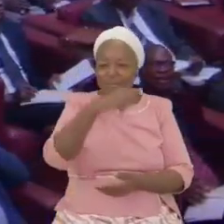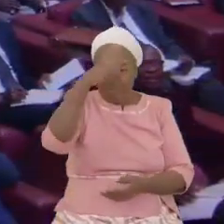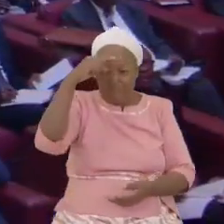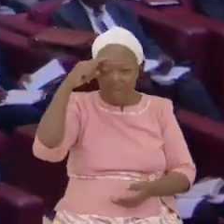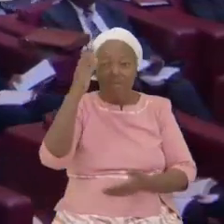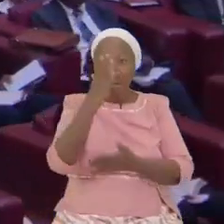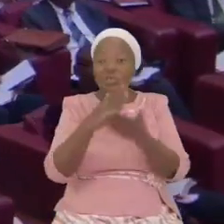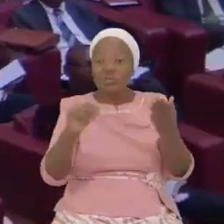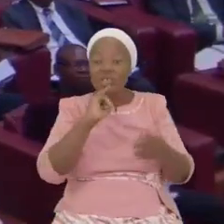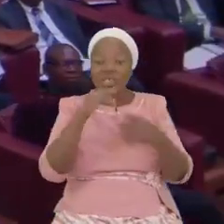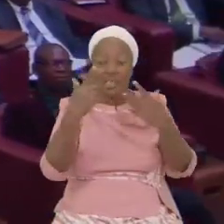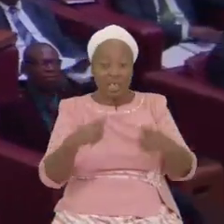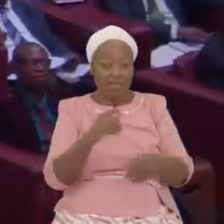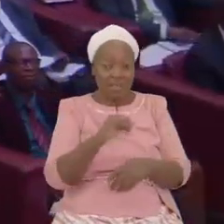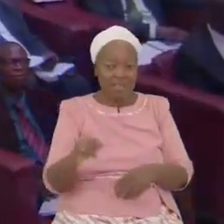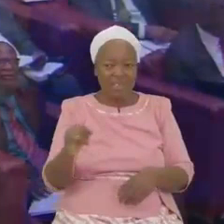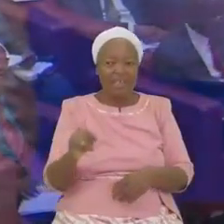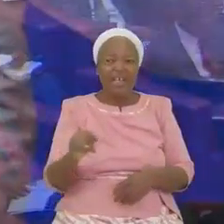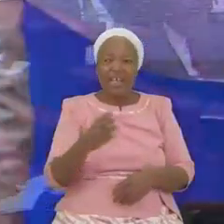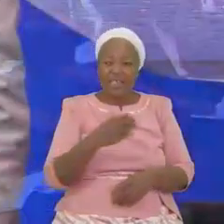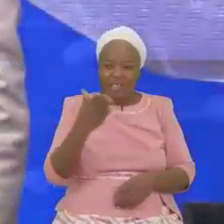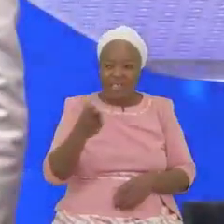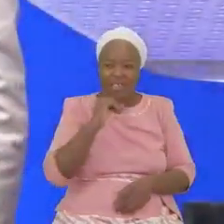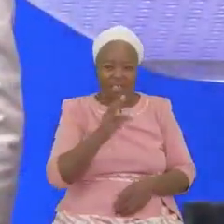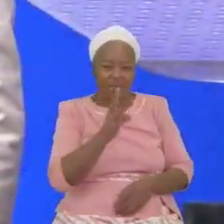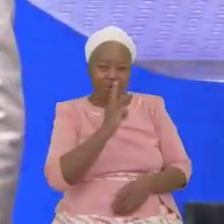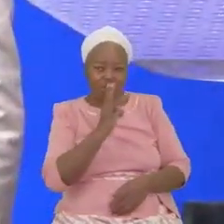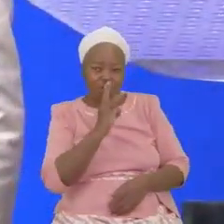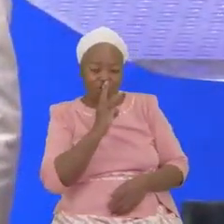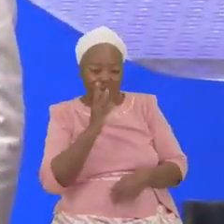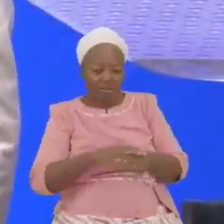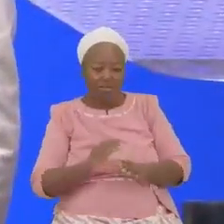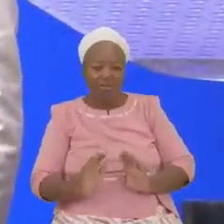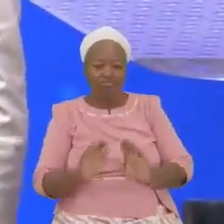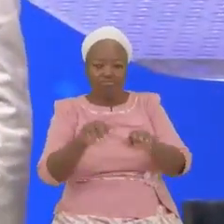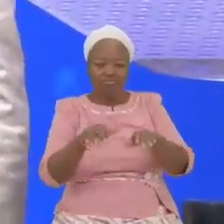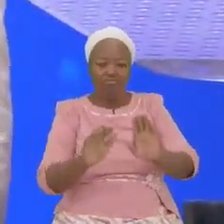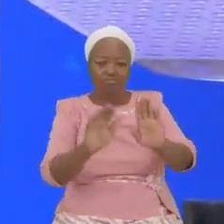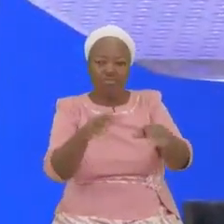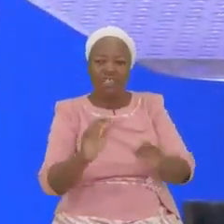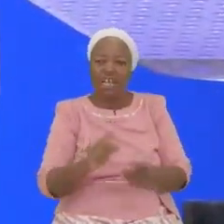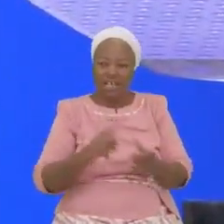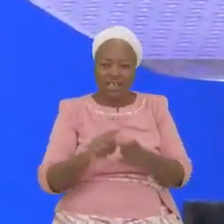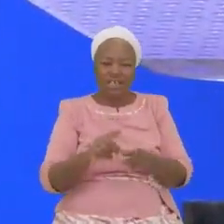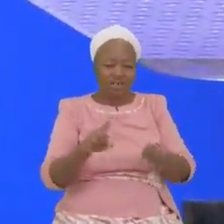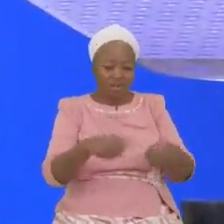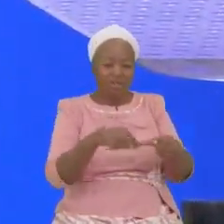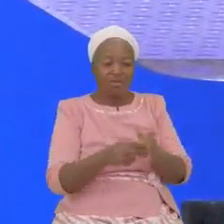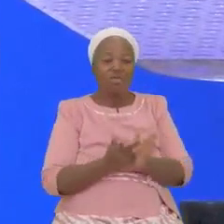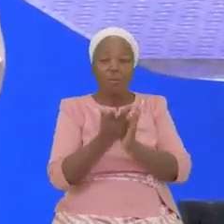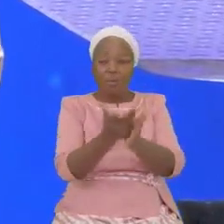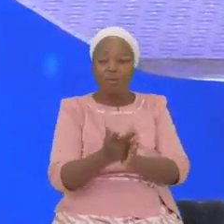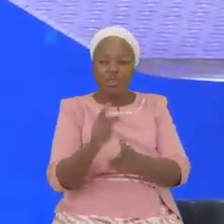Because something is happening, there is water on the stormy sea and it's getting into the boat, and you